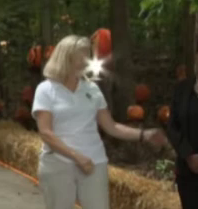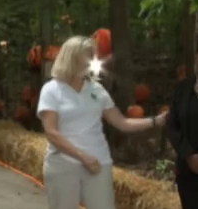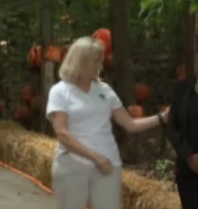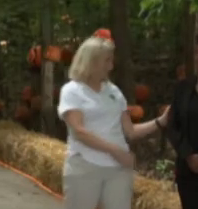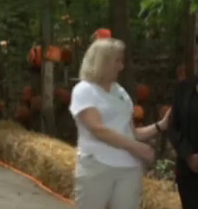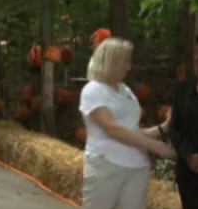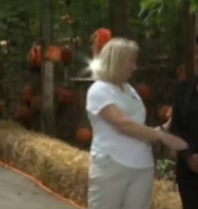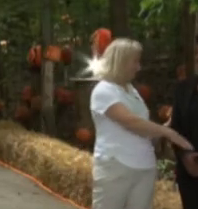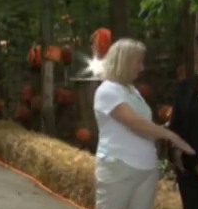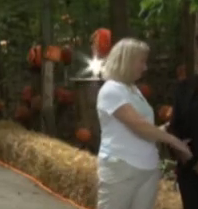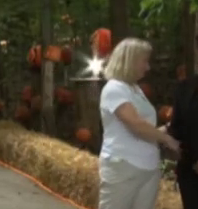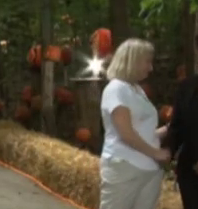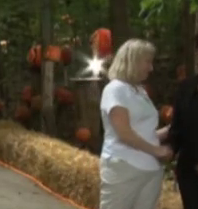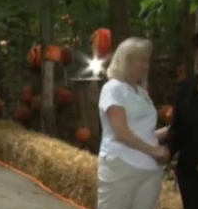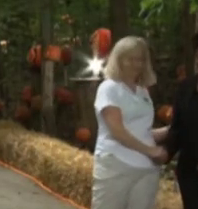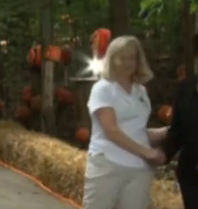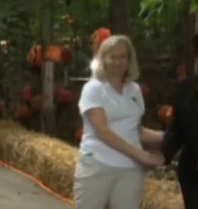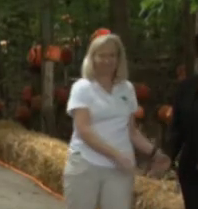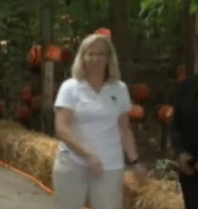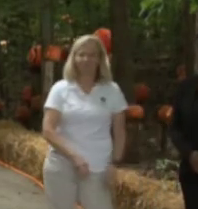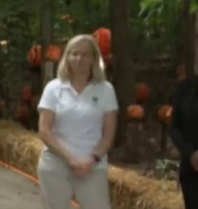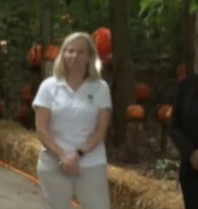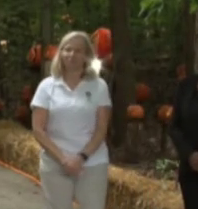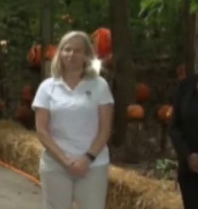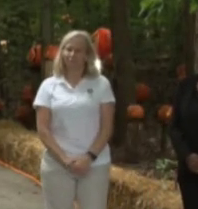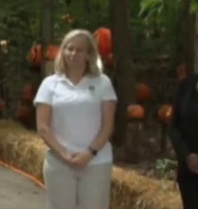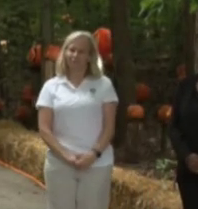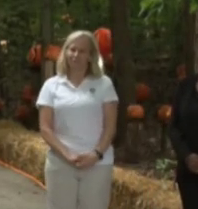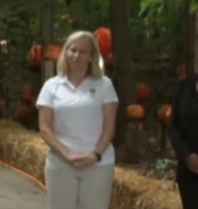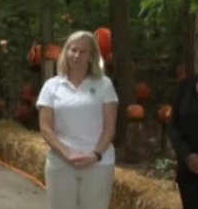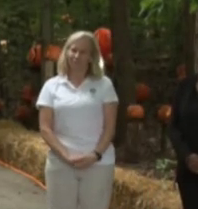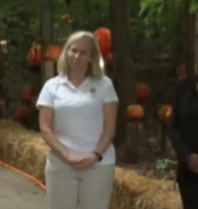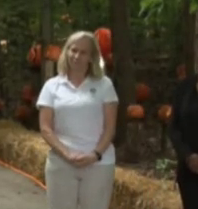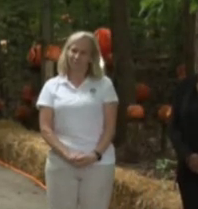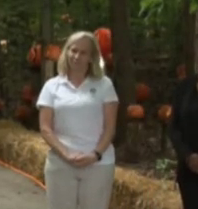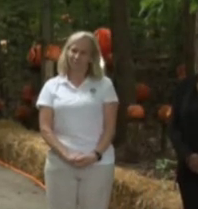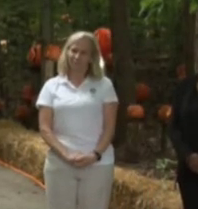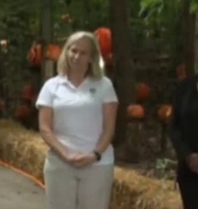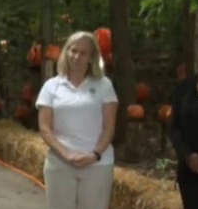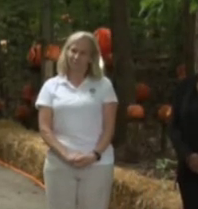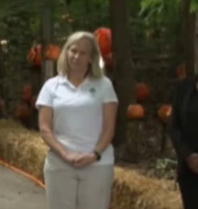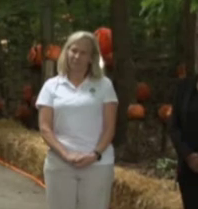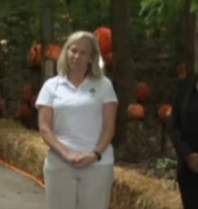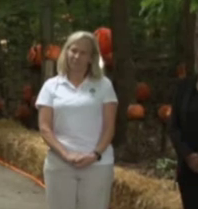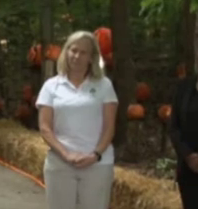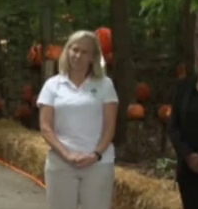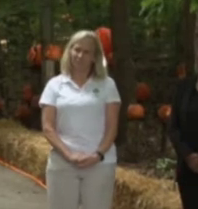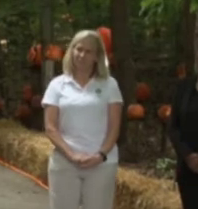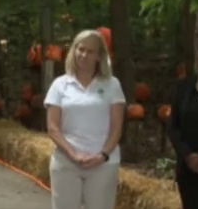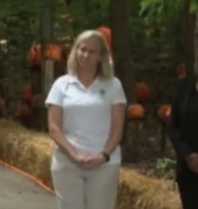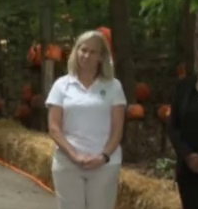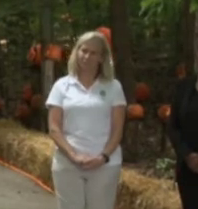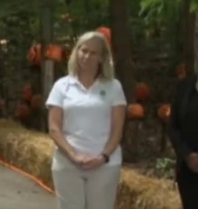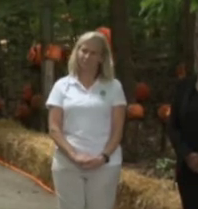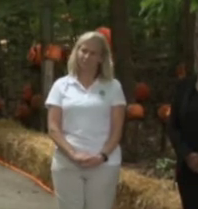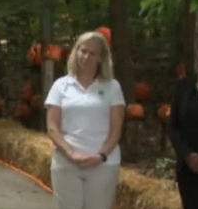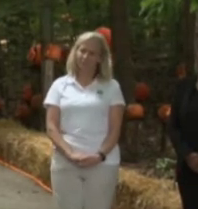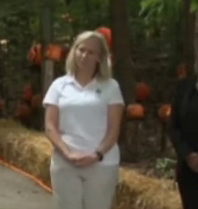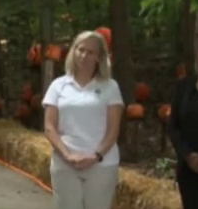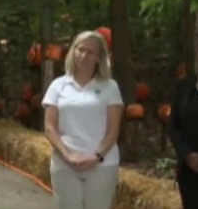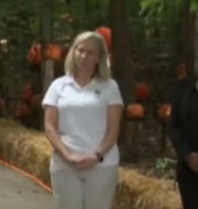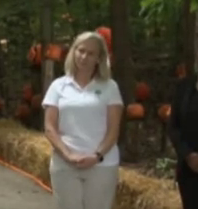and insight that she's given to our city in many ways over the past couple of decades, but most recently as our chief